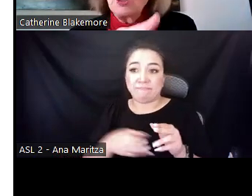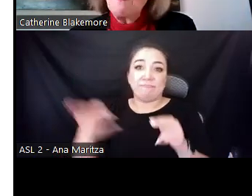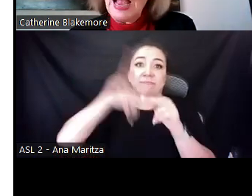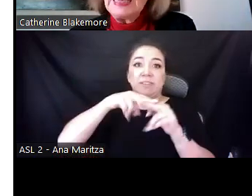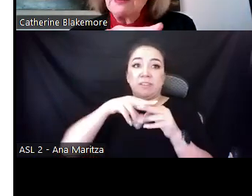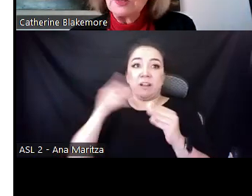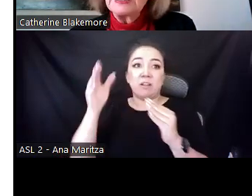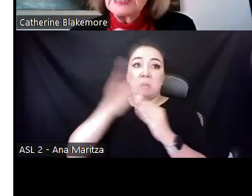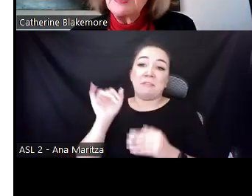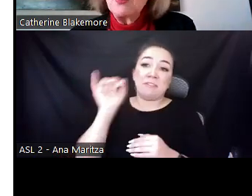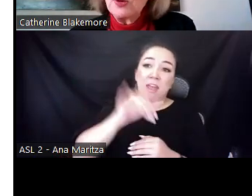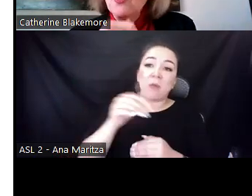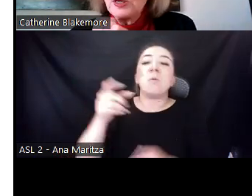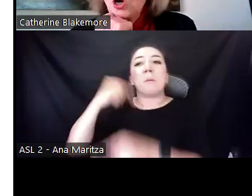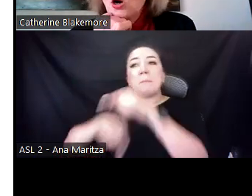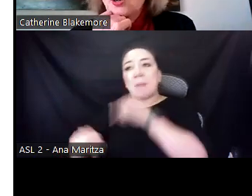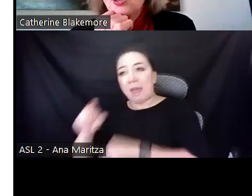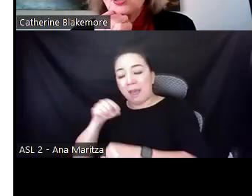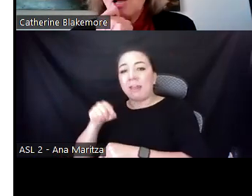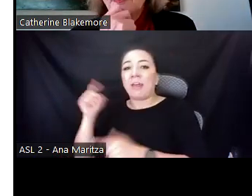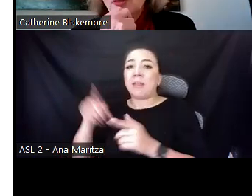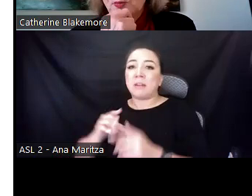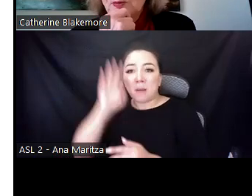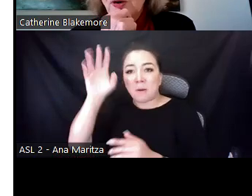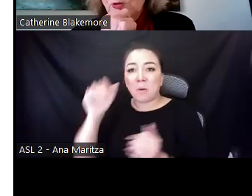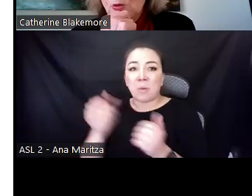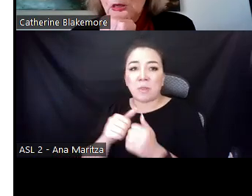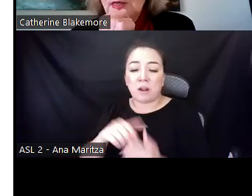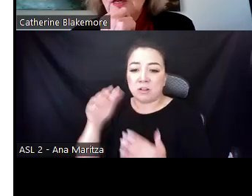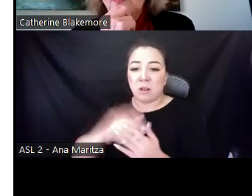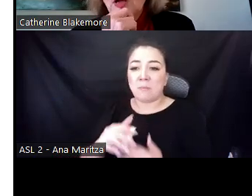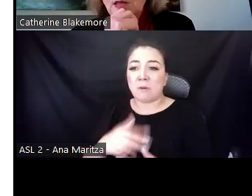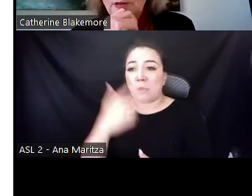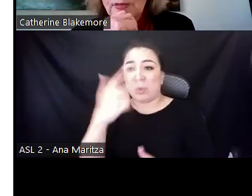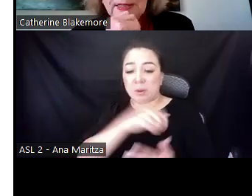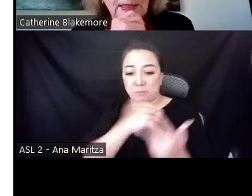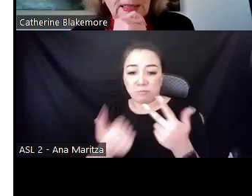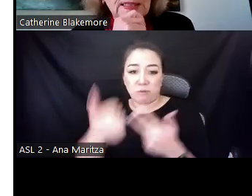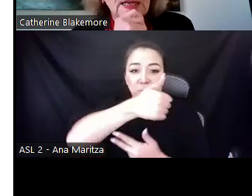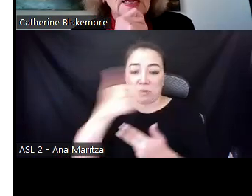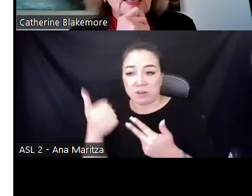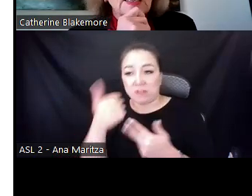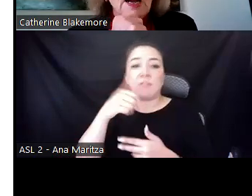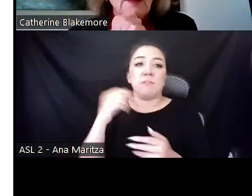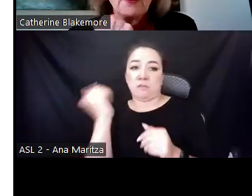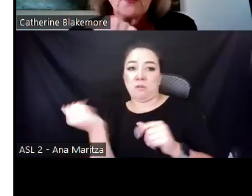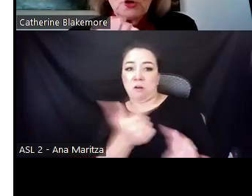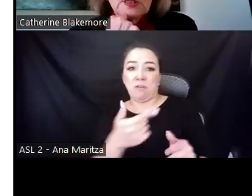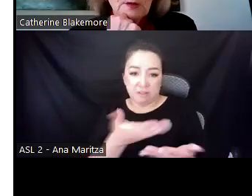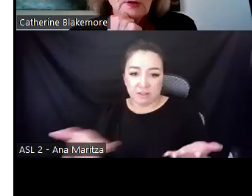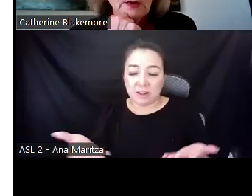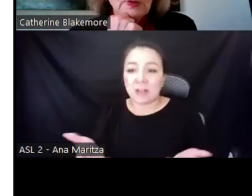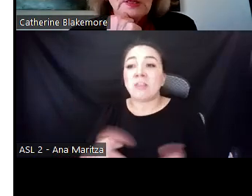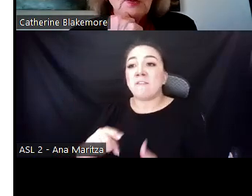we're going to go back and we're going to come up with what are our top 3 priorities out of all of these things. The